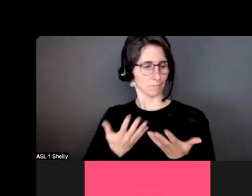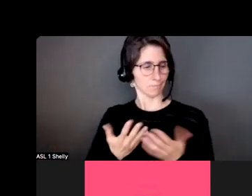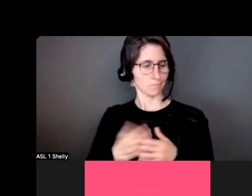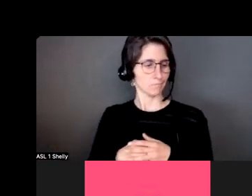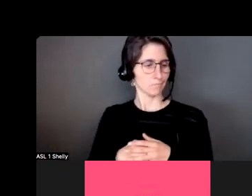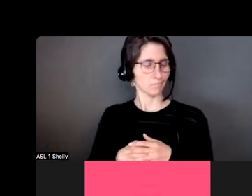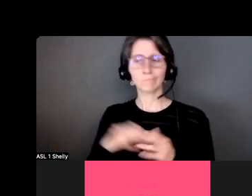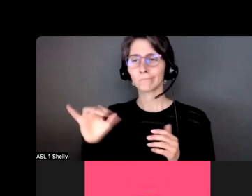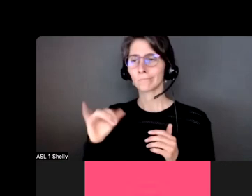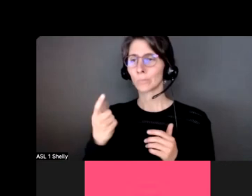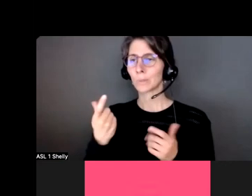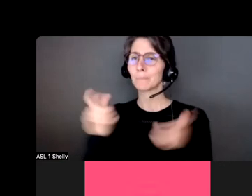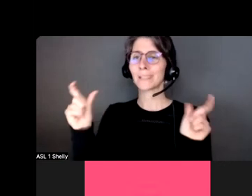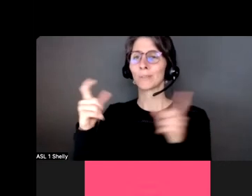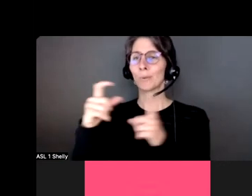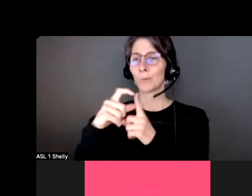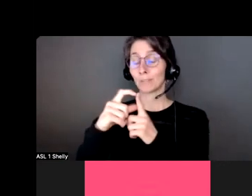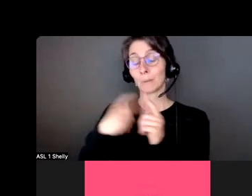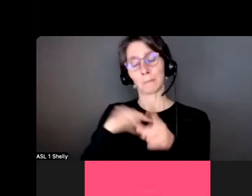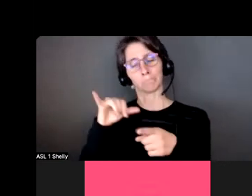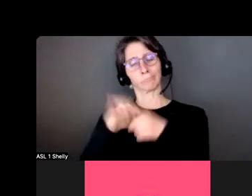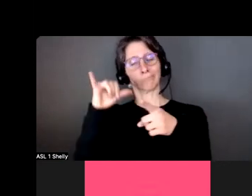that's like one of the big words that I know, by the way.